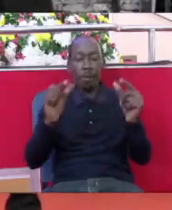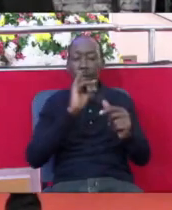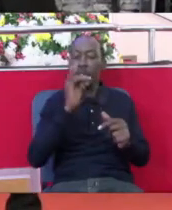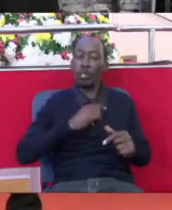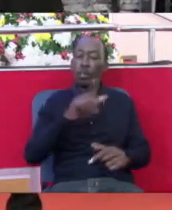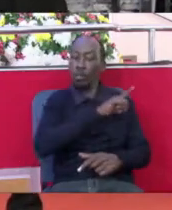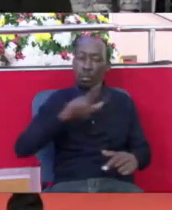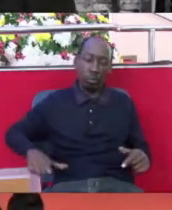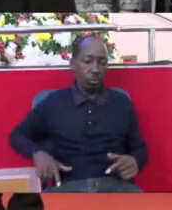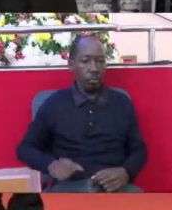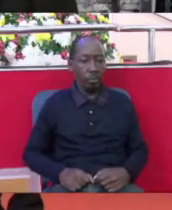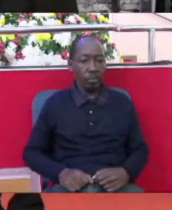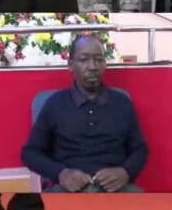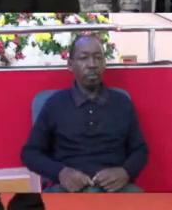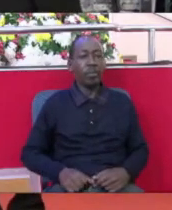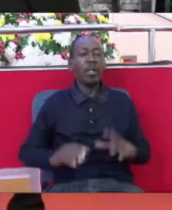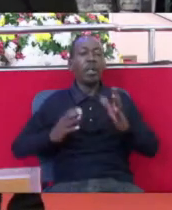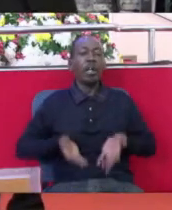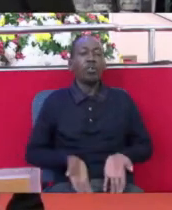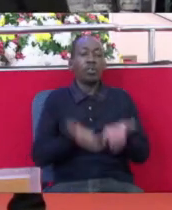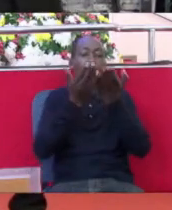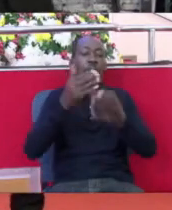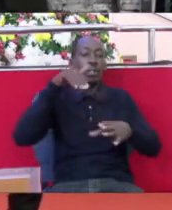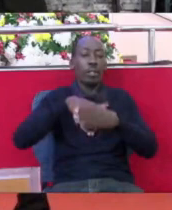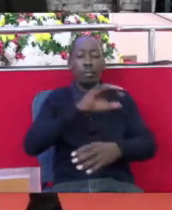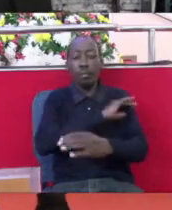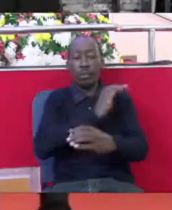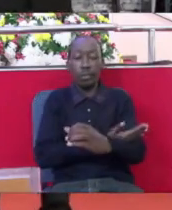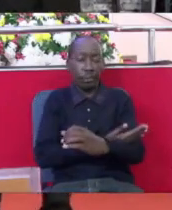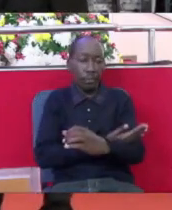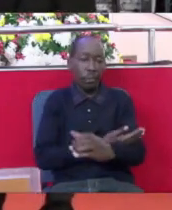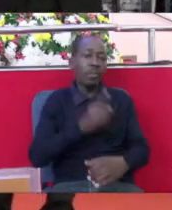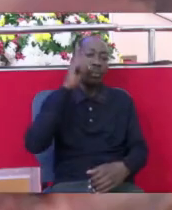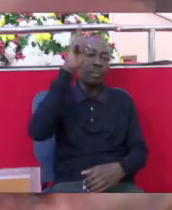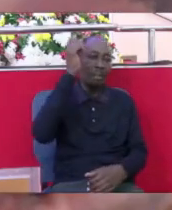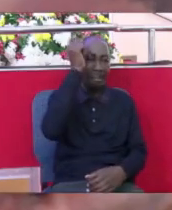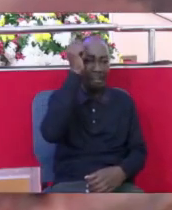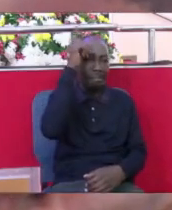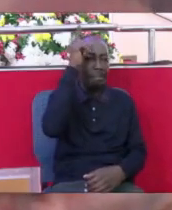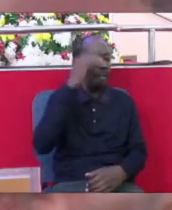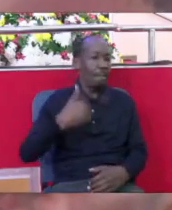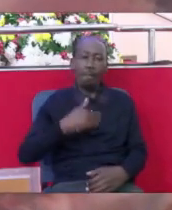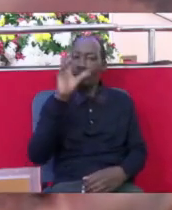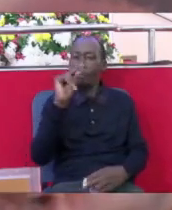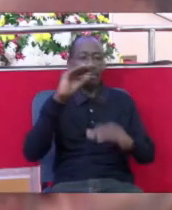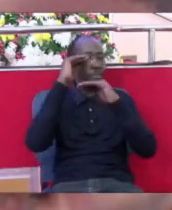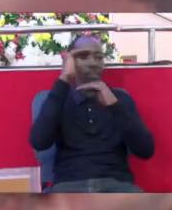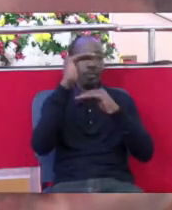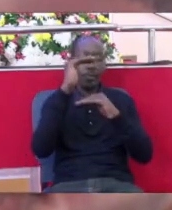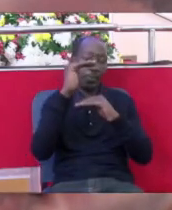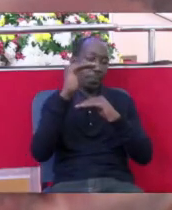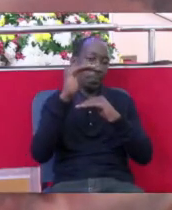kwamba mkuu ni Mungu wetu. Exalted in power. Ameinuliwa katika nguvu. His understanding has no limit. Ufahamu wake hauna